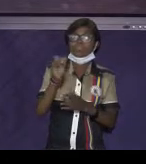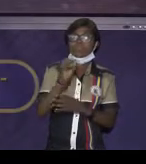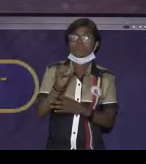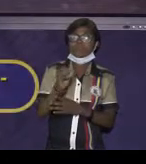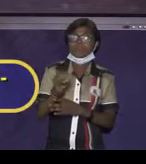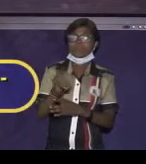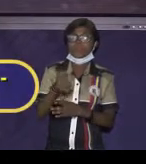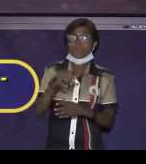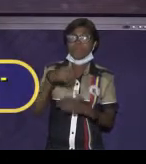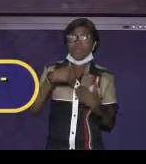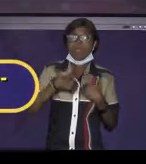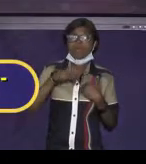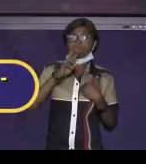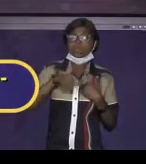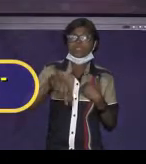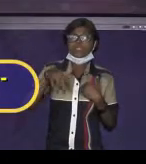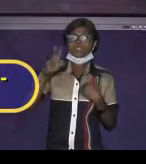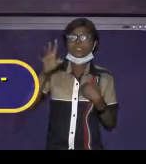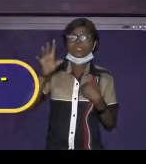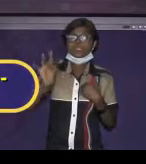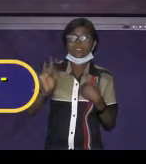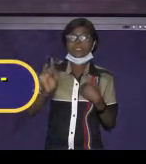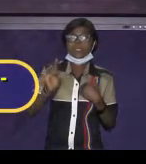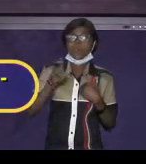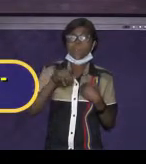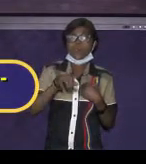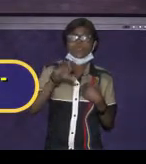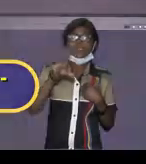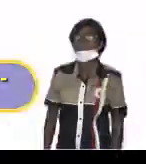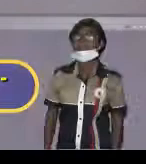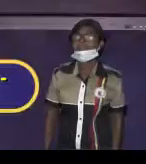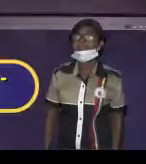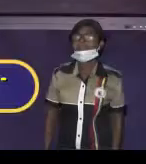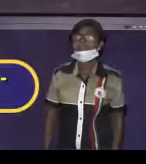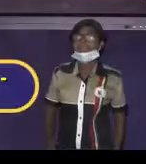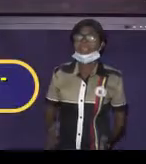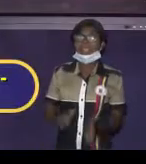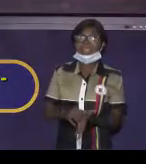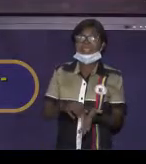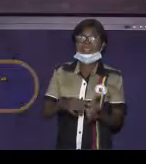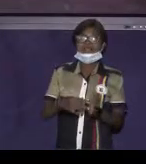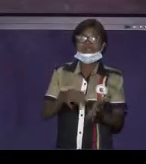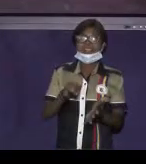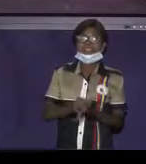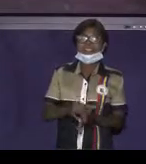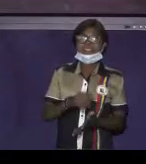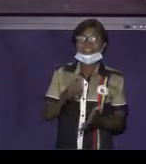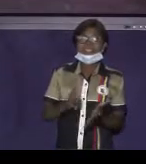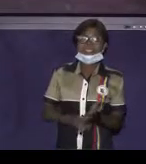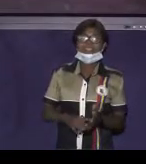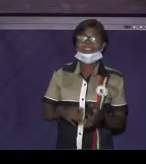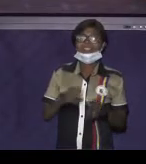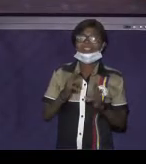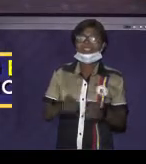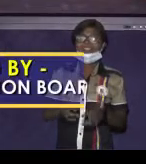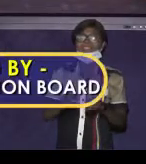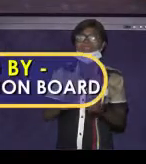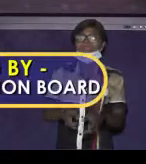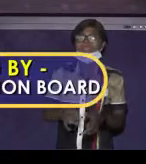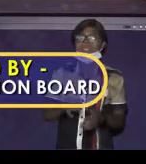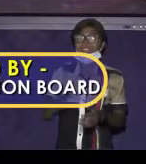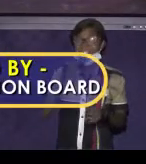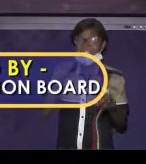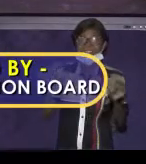have 28.8 kilometers. And that means that this speed, 8 meters per second, is the